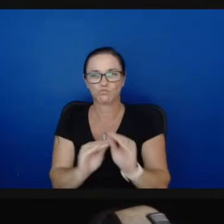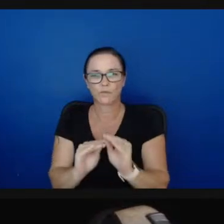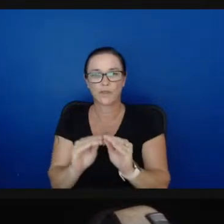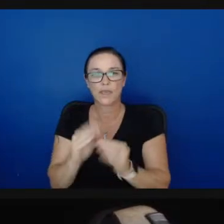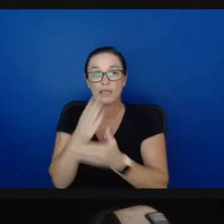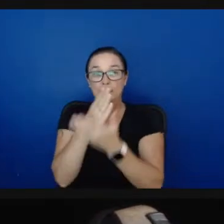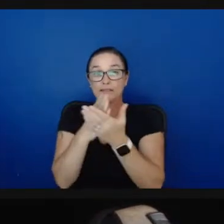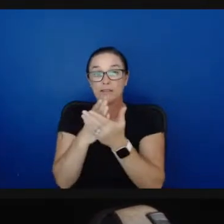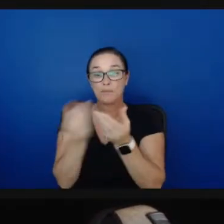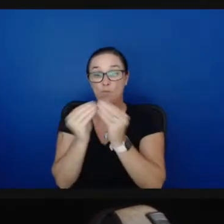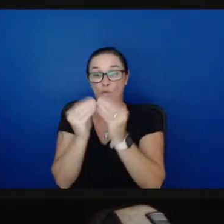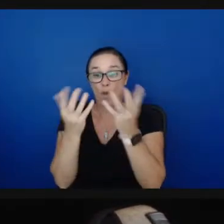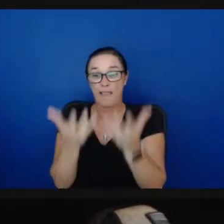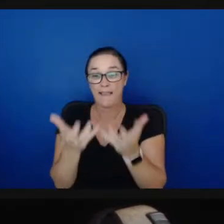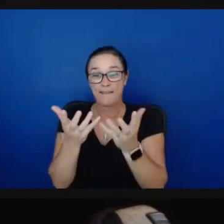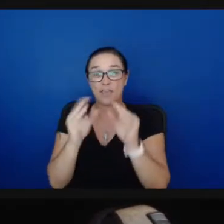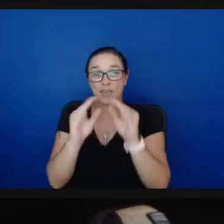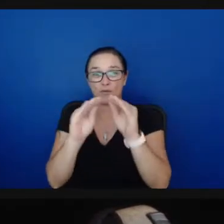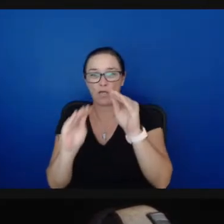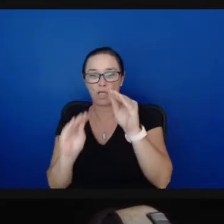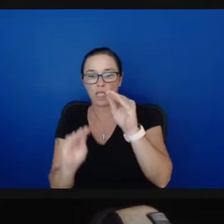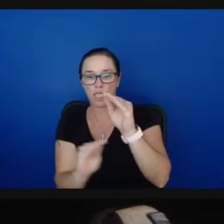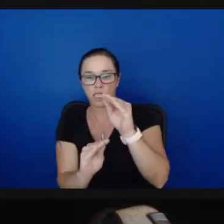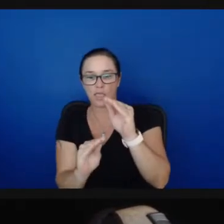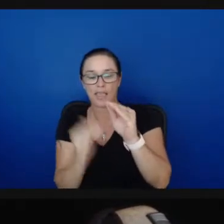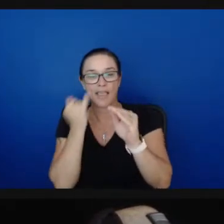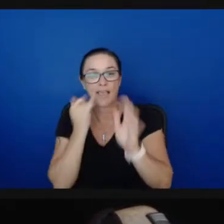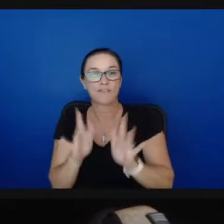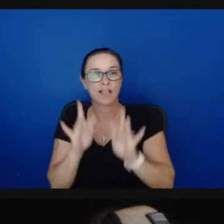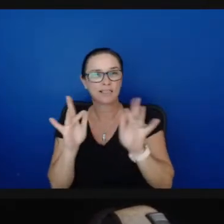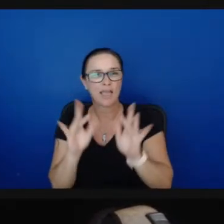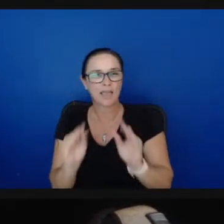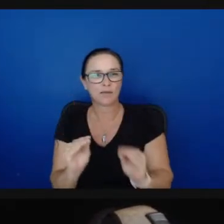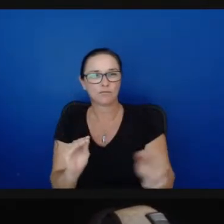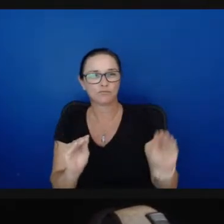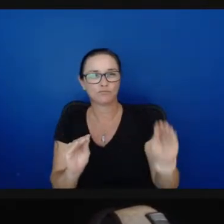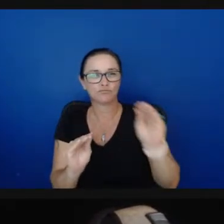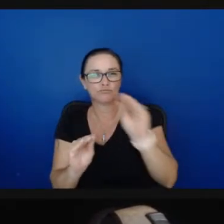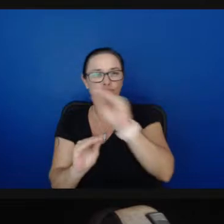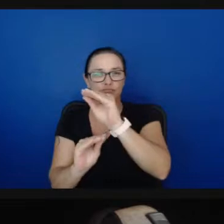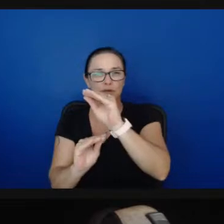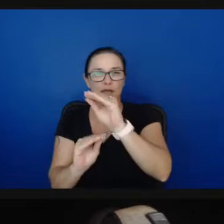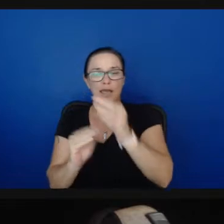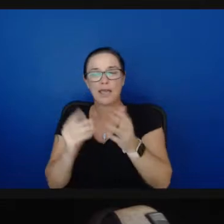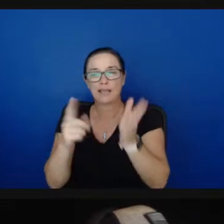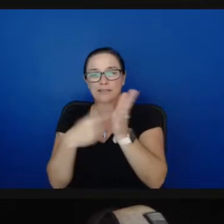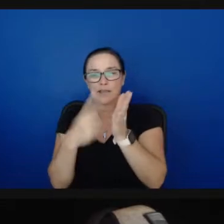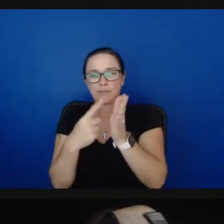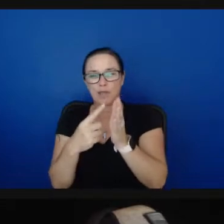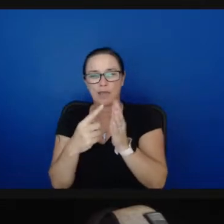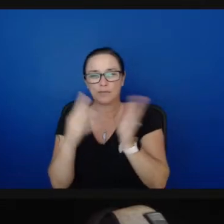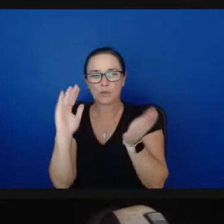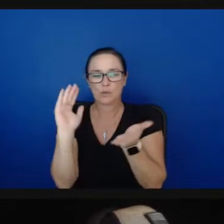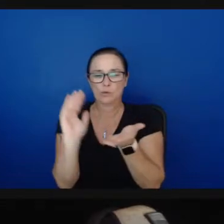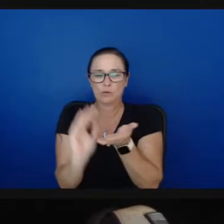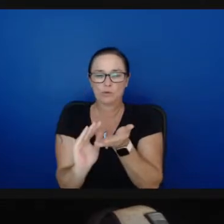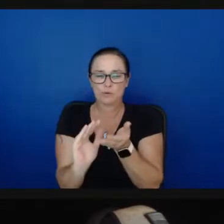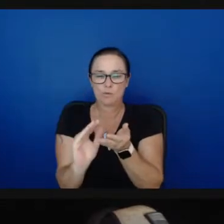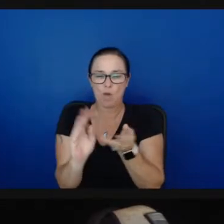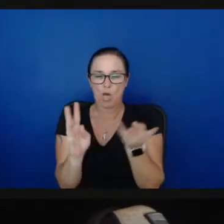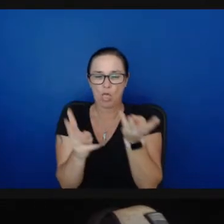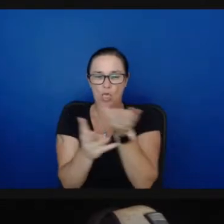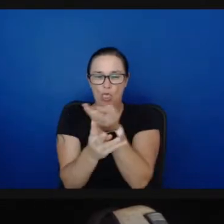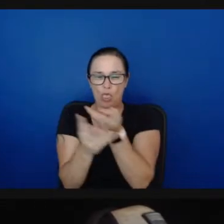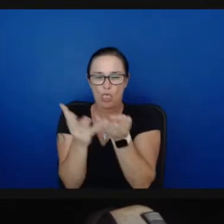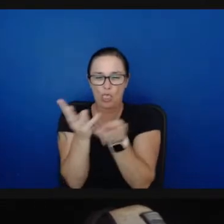will sink down, and other magma that's lighter will rise up. Sometimes they have to move through a narrow space, so they have to take turns. So while one